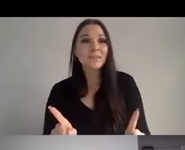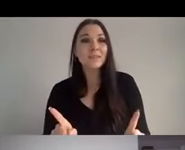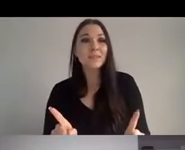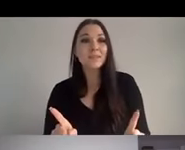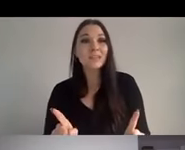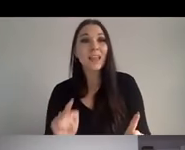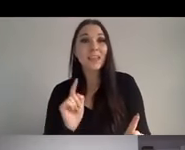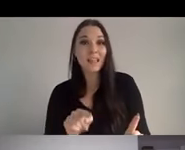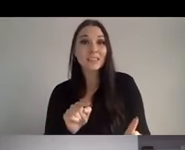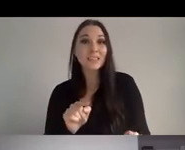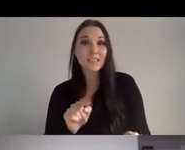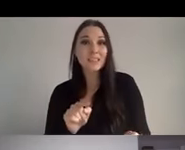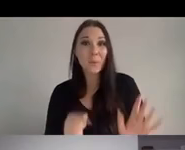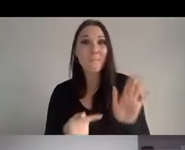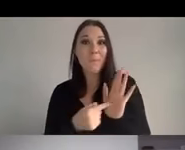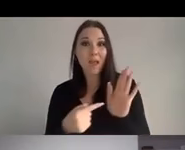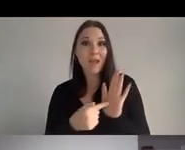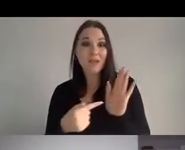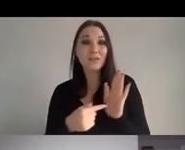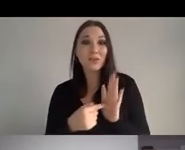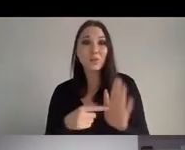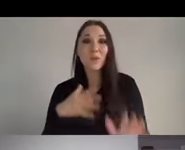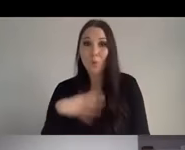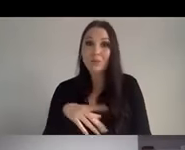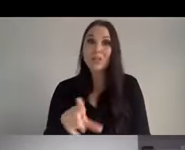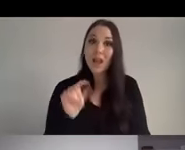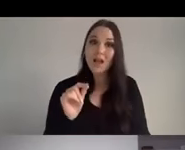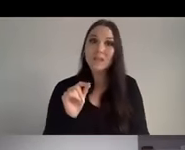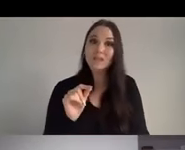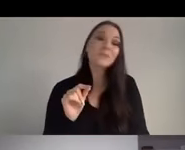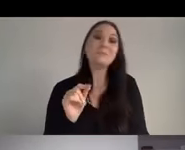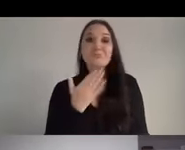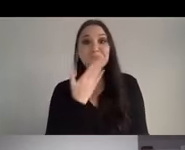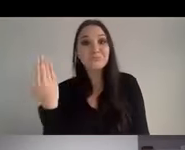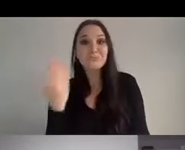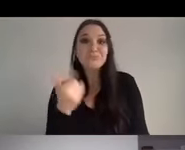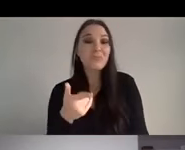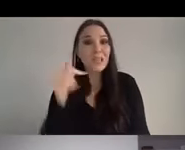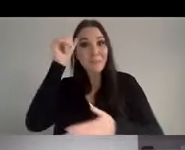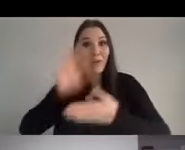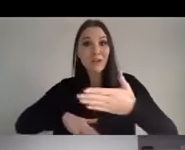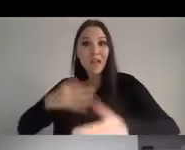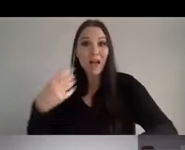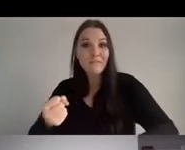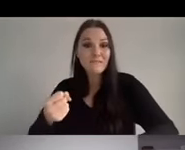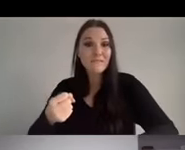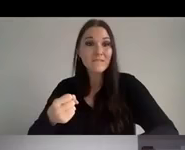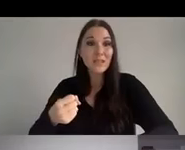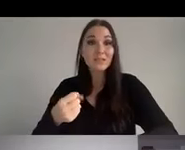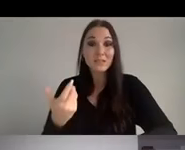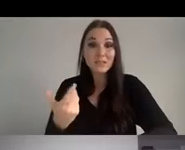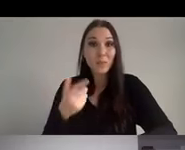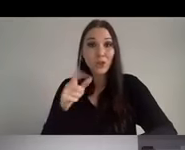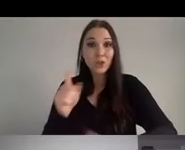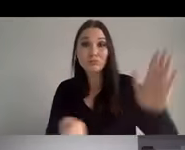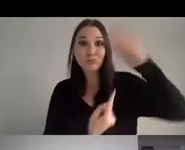that's also like, that's the main attribute that we try to select for, regardless of how much experience a person has. Because even if someone's really senior,